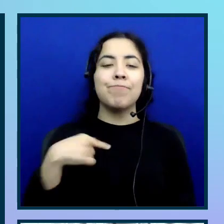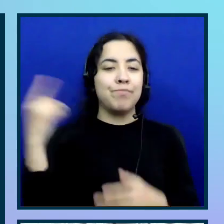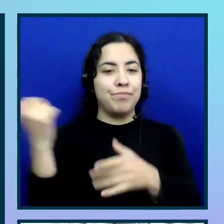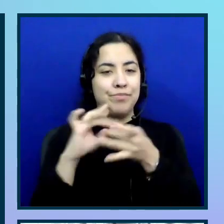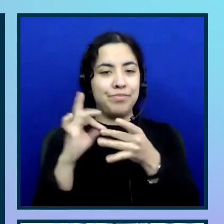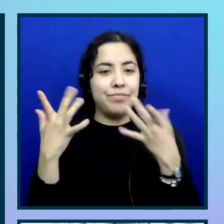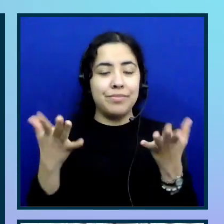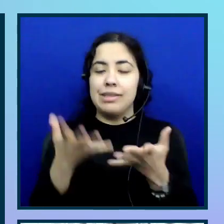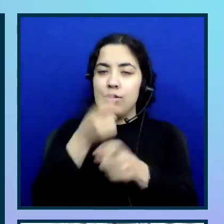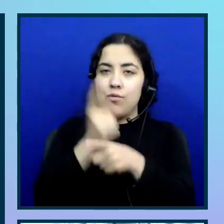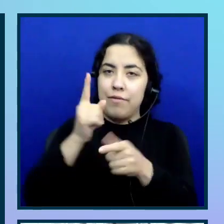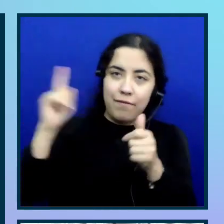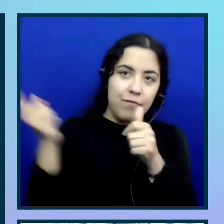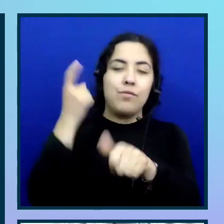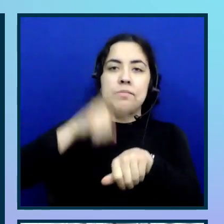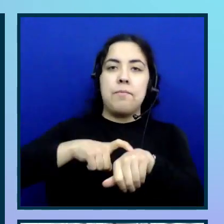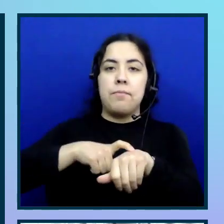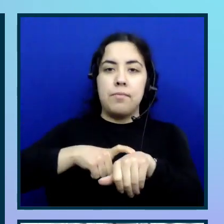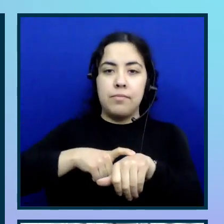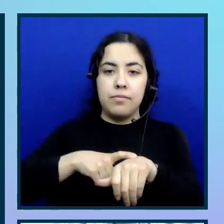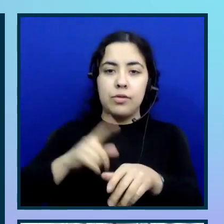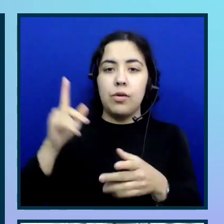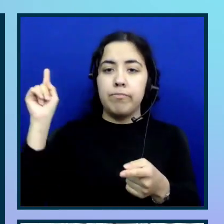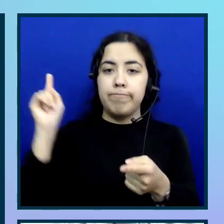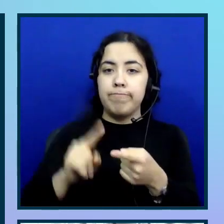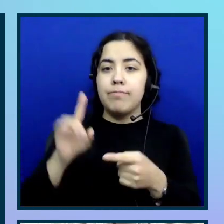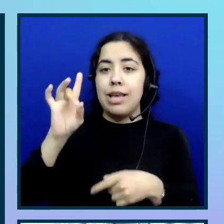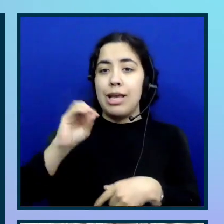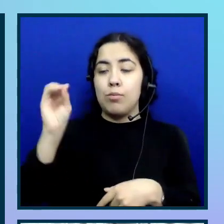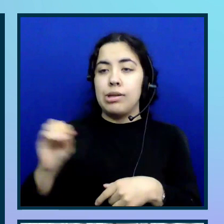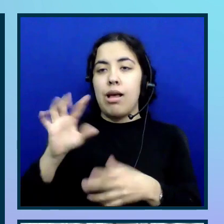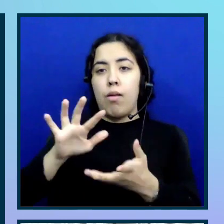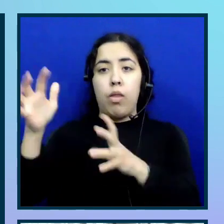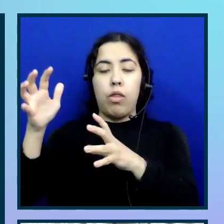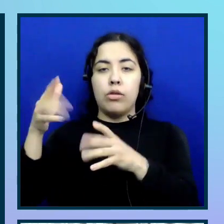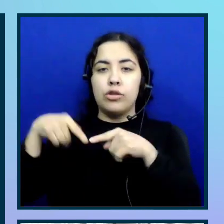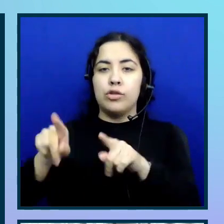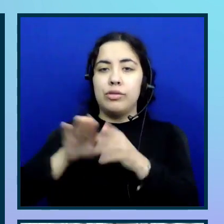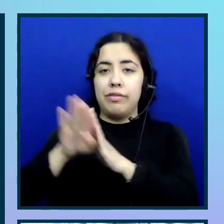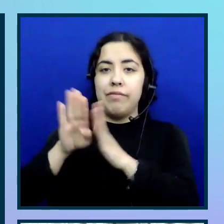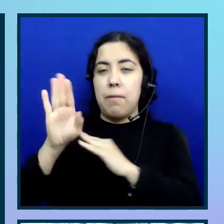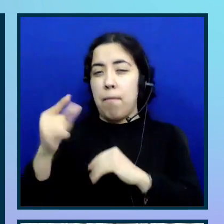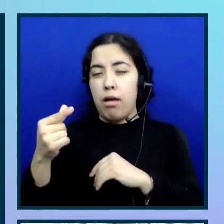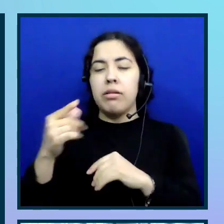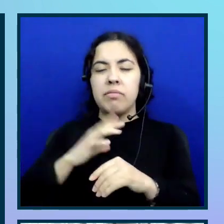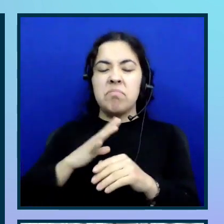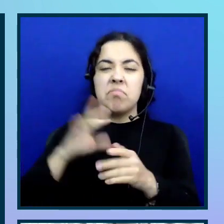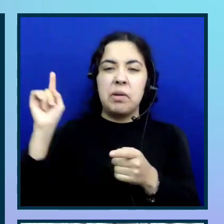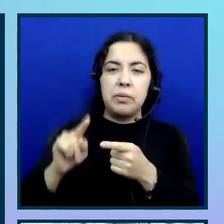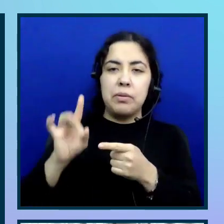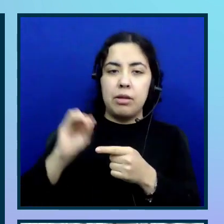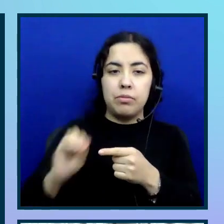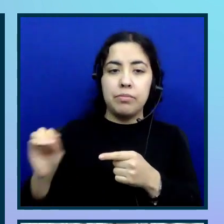This is a talk about getting it right the first time, stopping 80% of accessibility bugs during development. So before we dive in, I'm going to give some brief